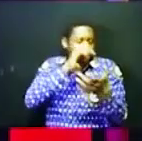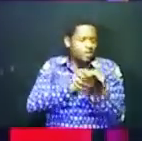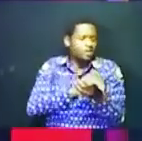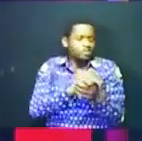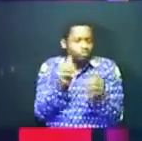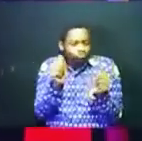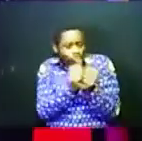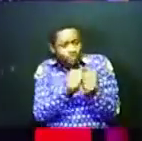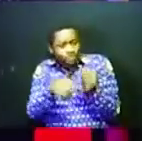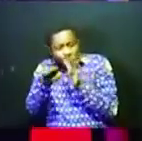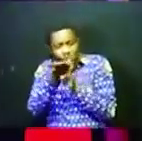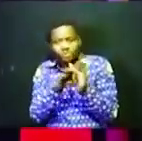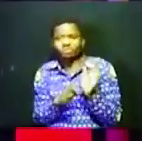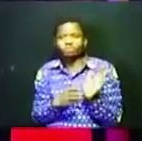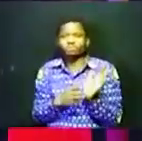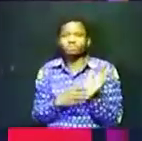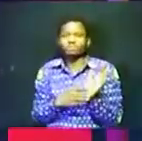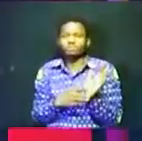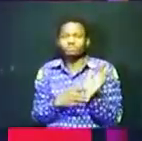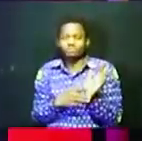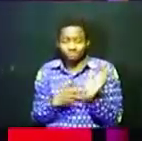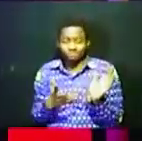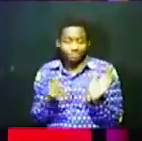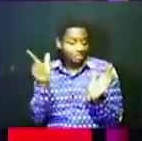take this big